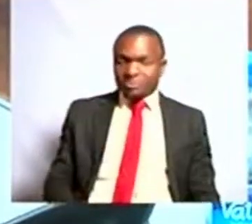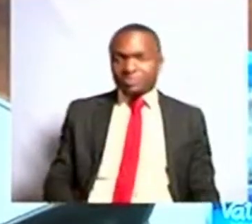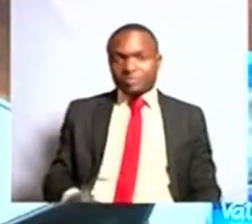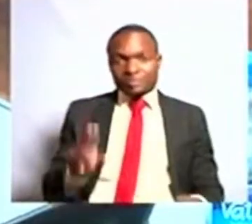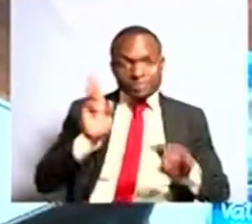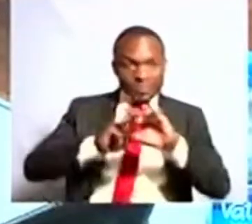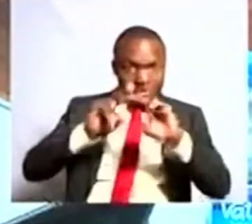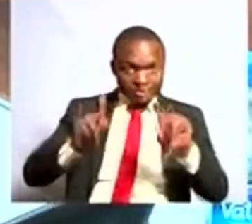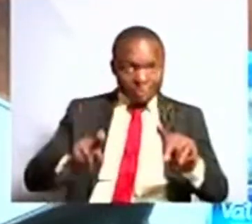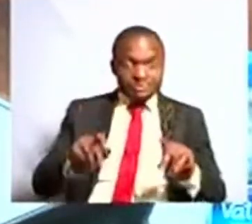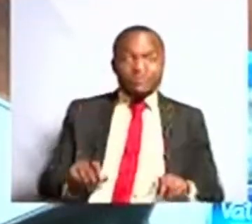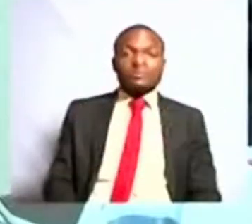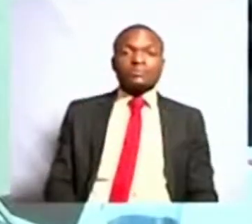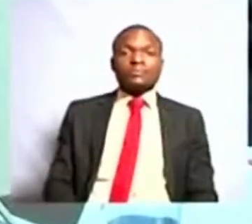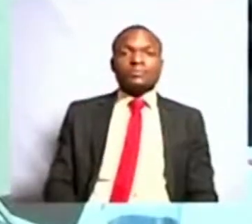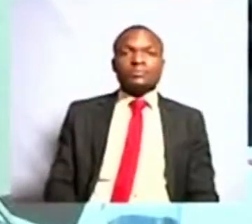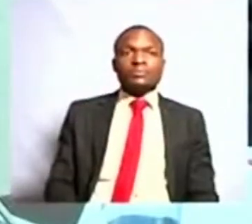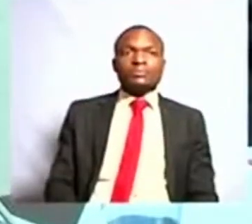Chair,